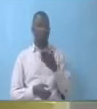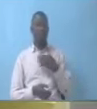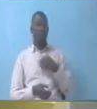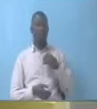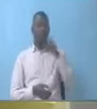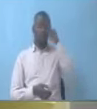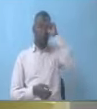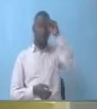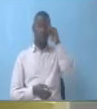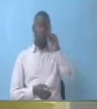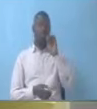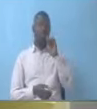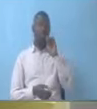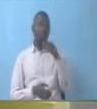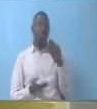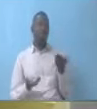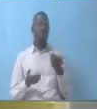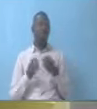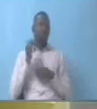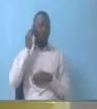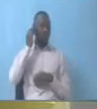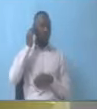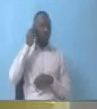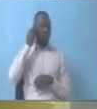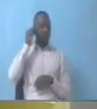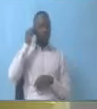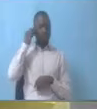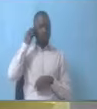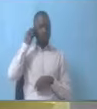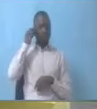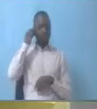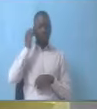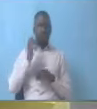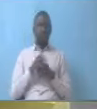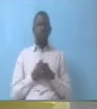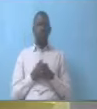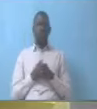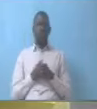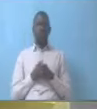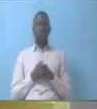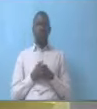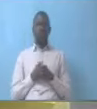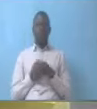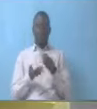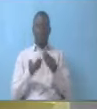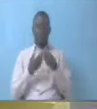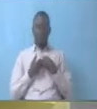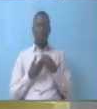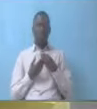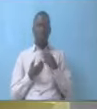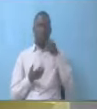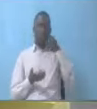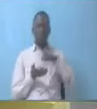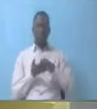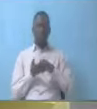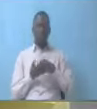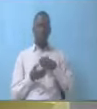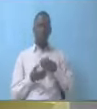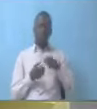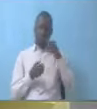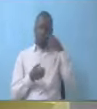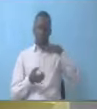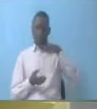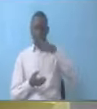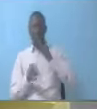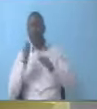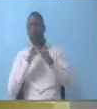bi rek telephone am bi ring de dañ ko aajo won xeyna di president bi la won. She delivered the letter to me, and I walked back to my chambers. I refused to open it. Mu